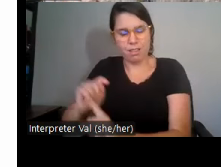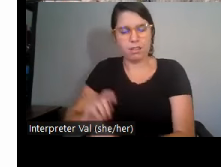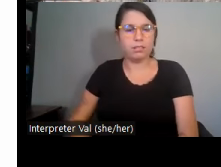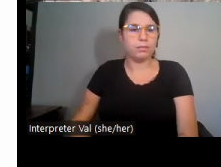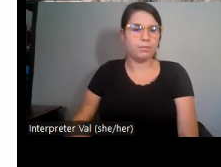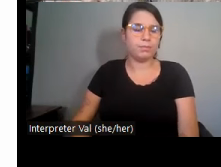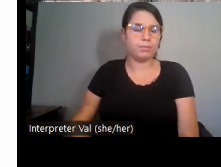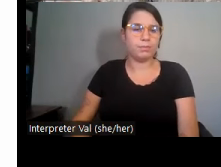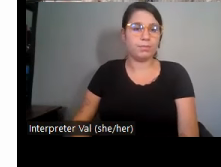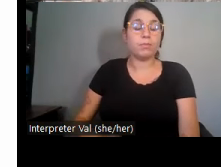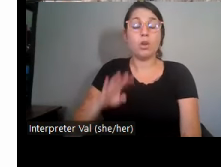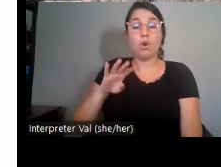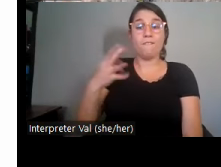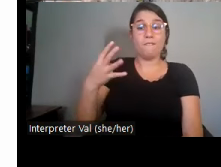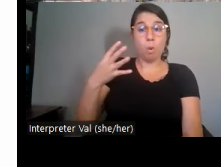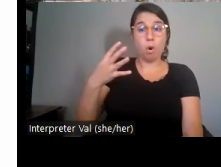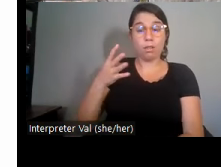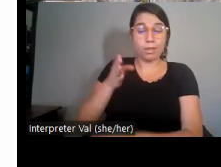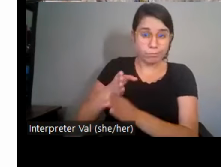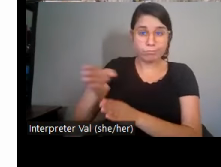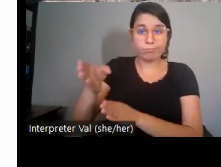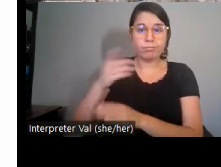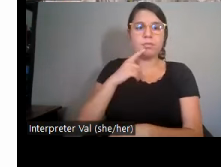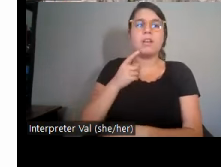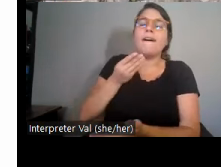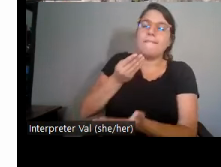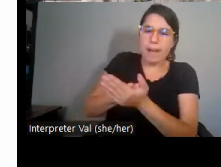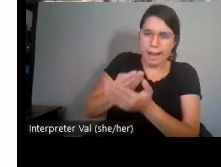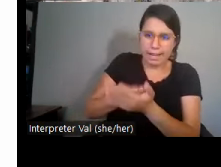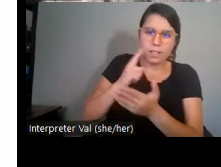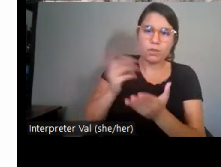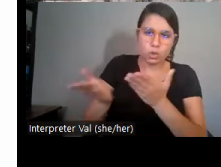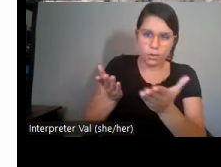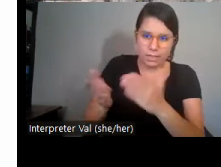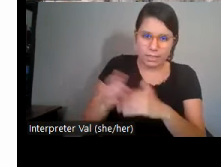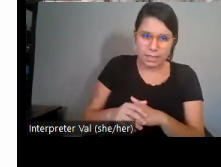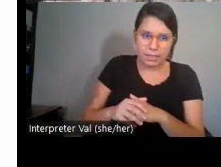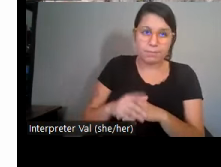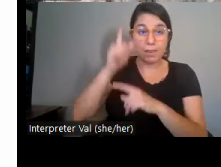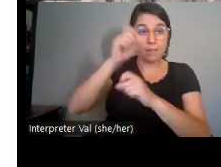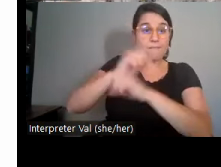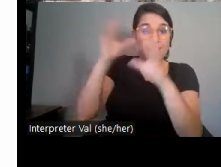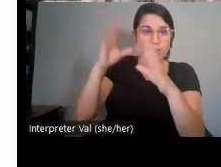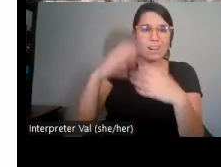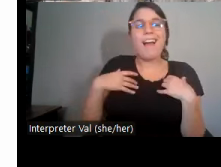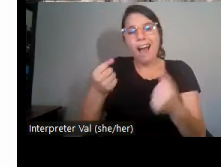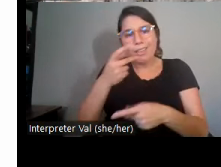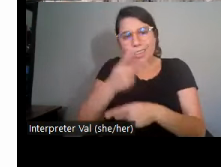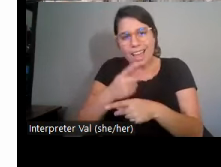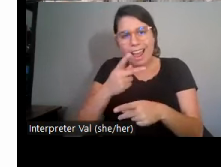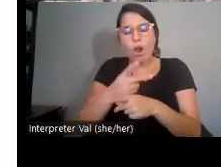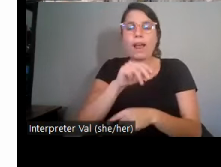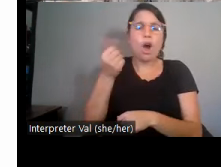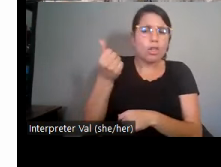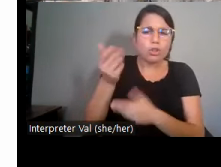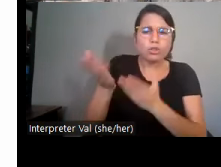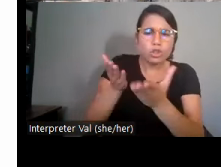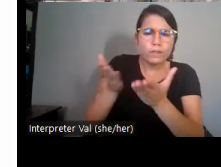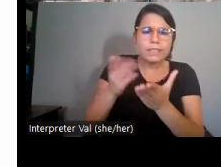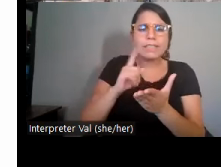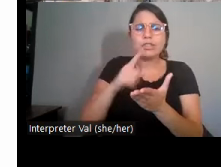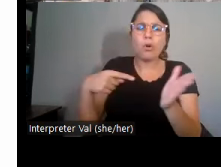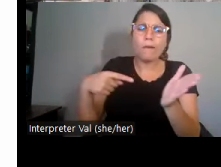The fourth focus area is financing of services, with the vision that healthcare and other related services are accessible, affordable,